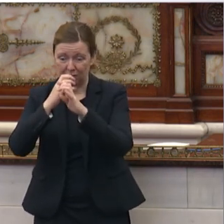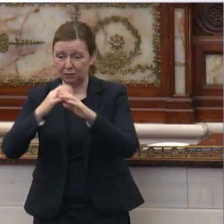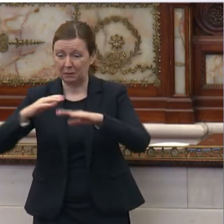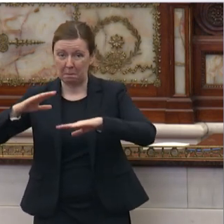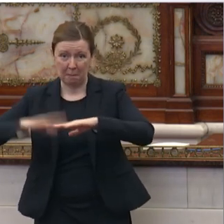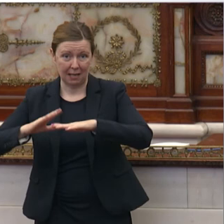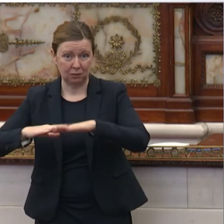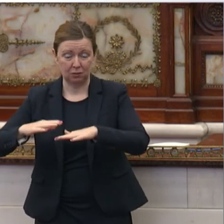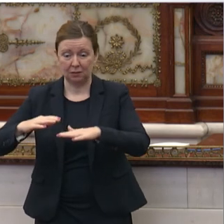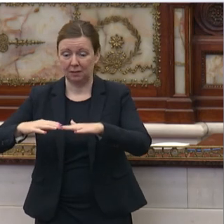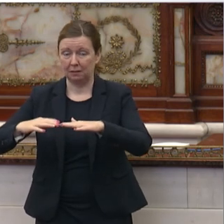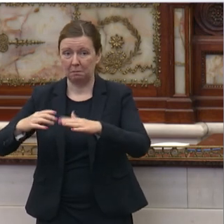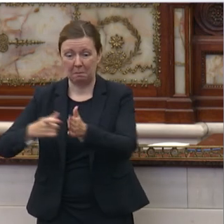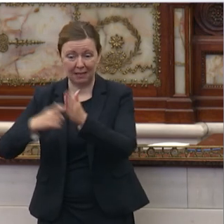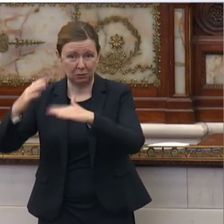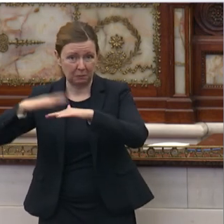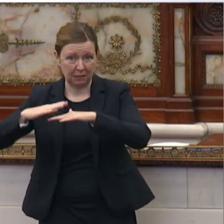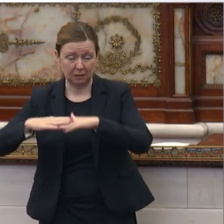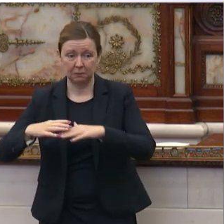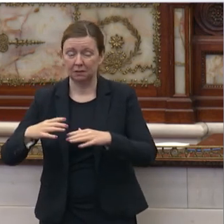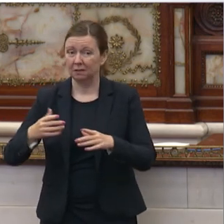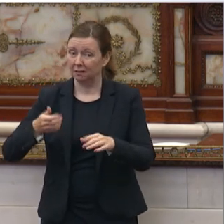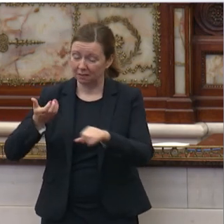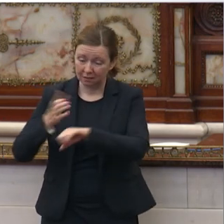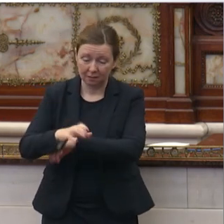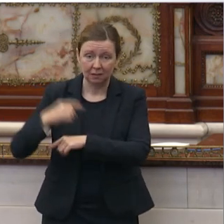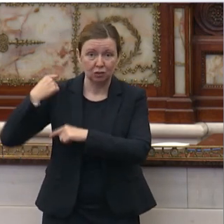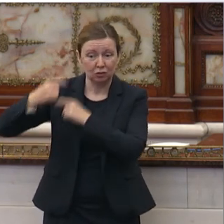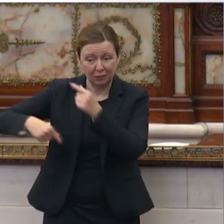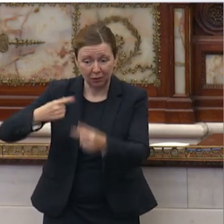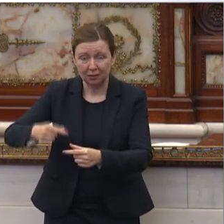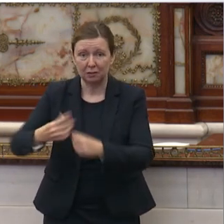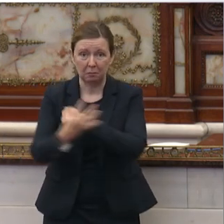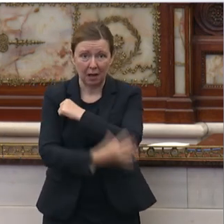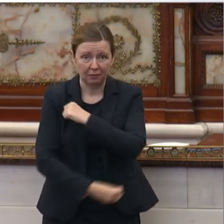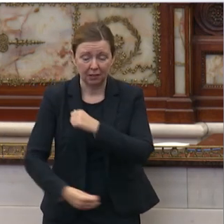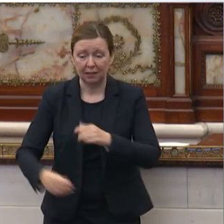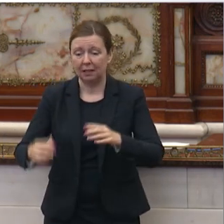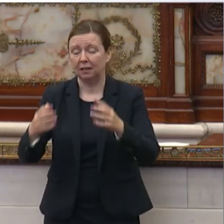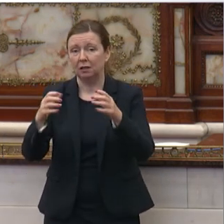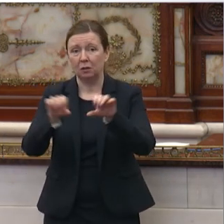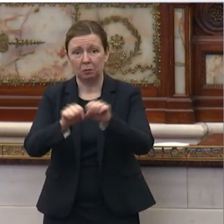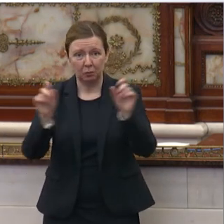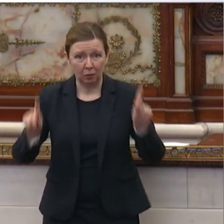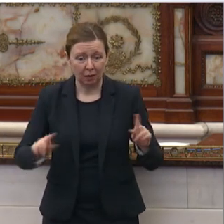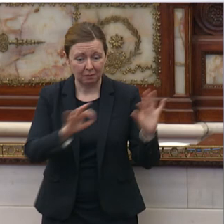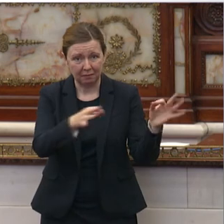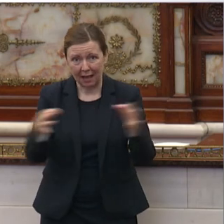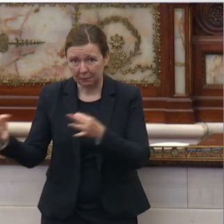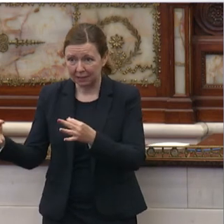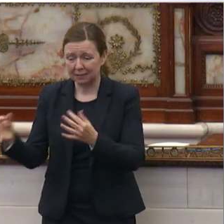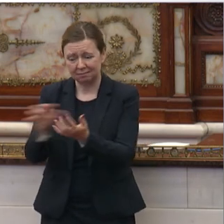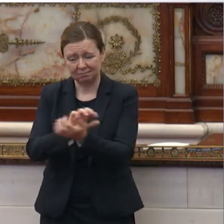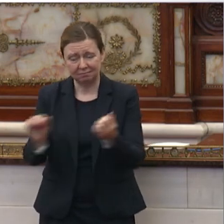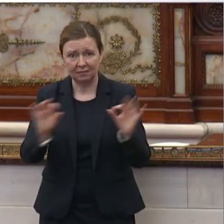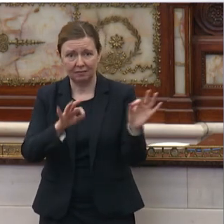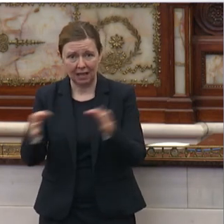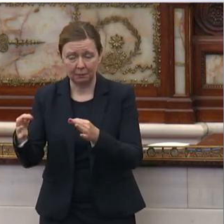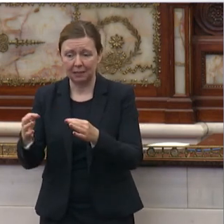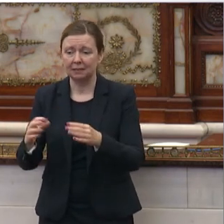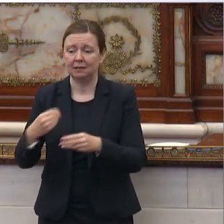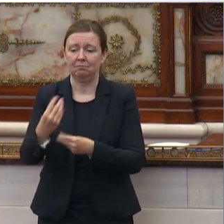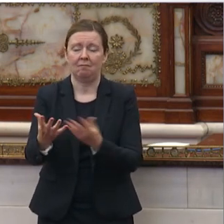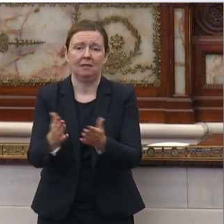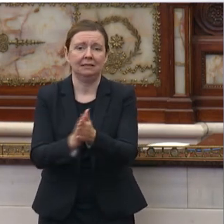policies facilitated generations of poverty, broke up family, and incentivized the over-incarceration of